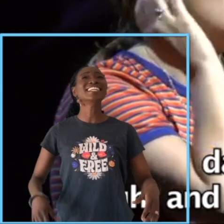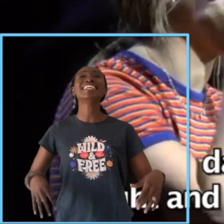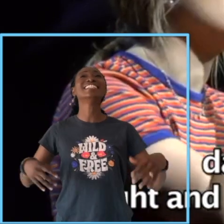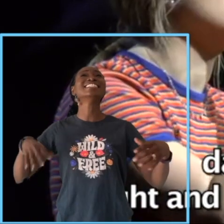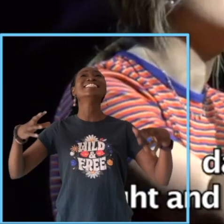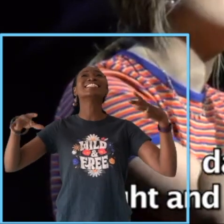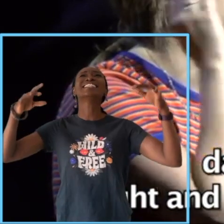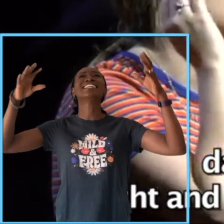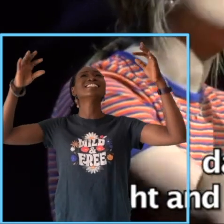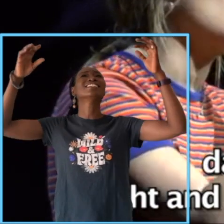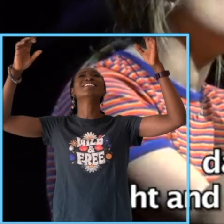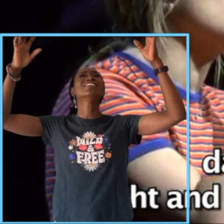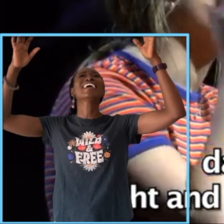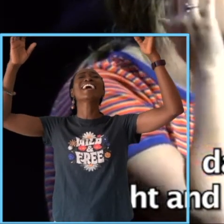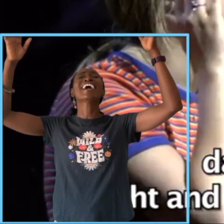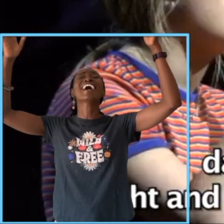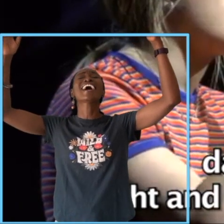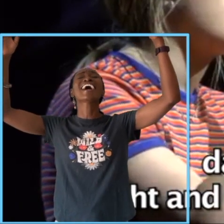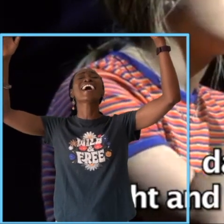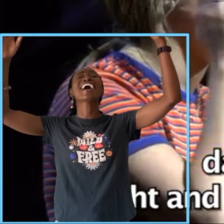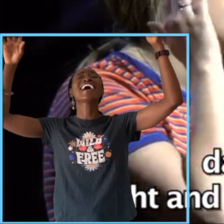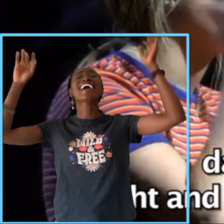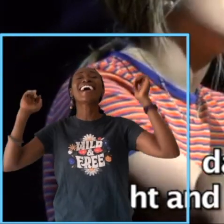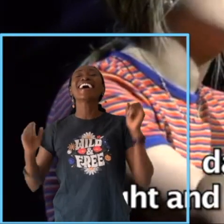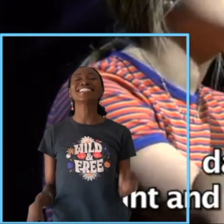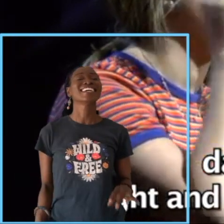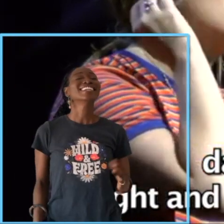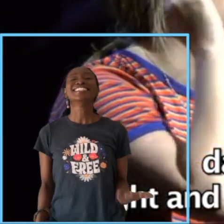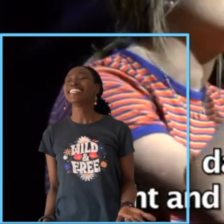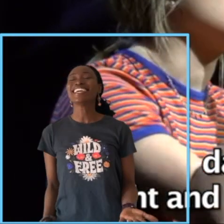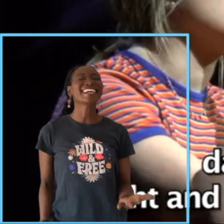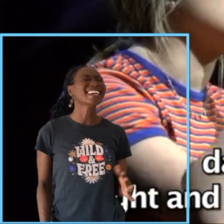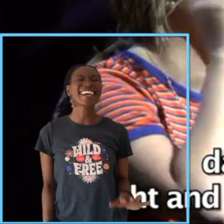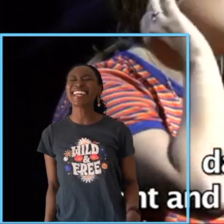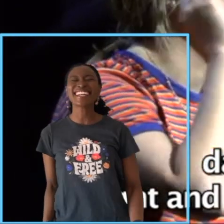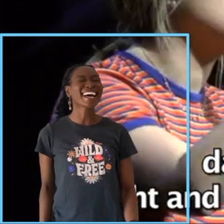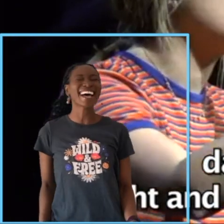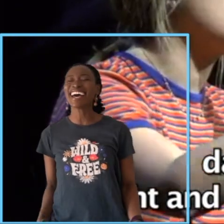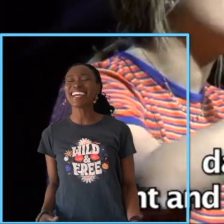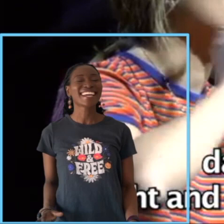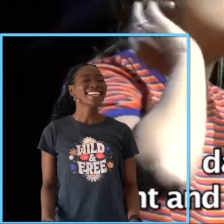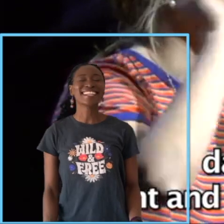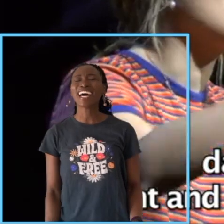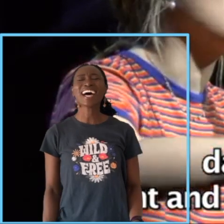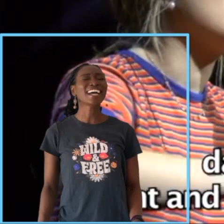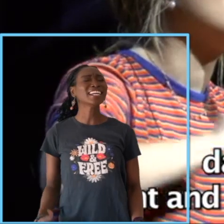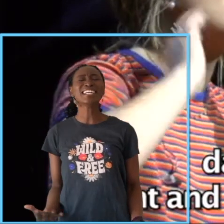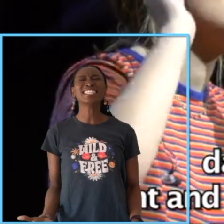Day and night, night and day, let incense arise. Day and night.